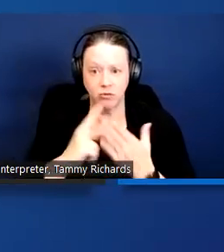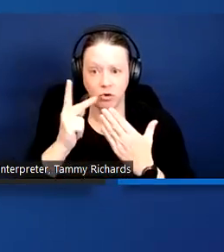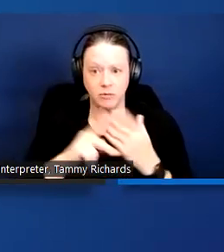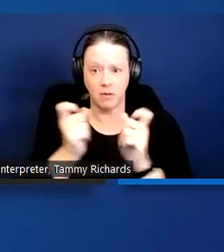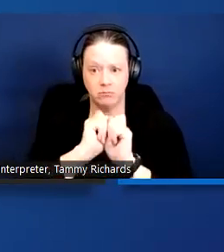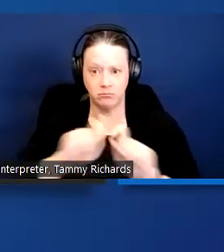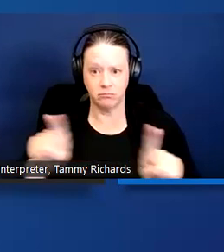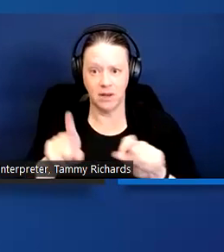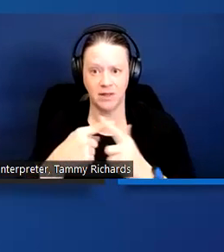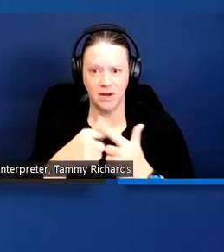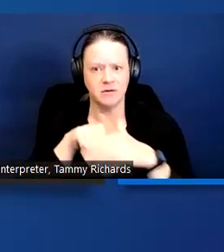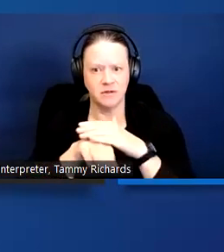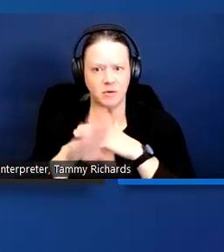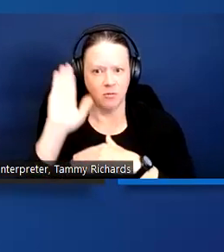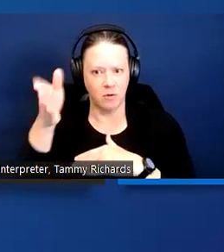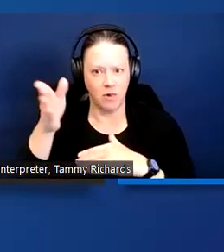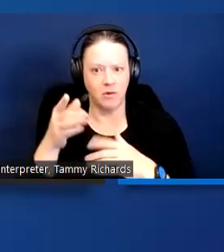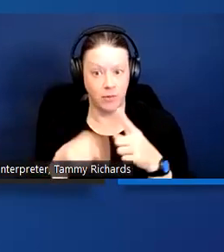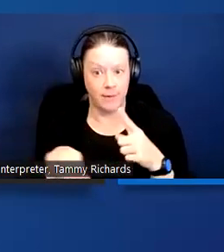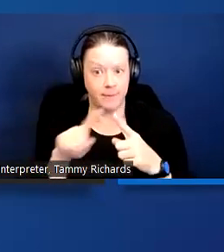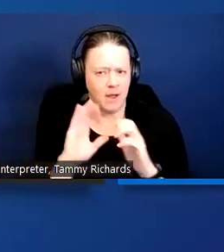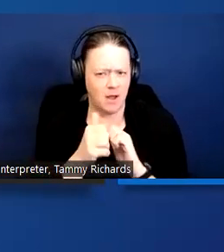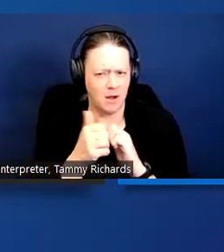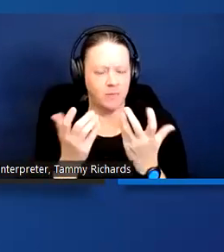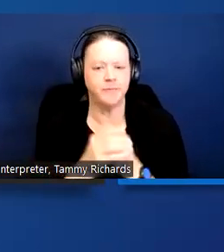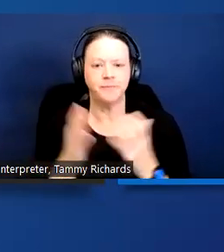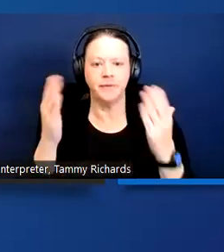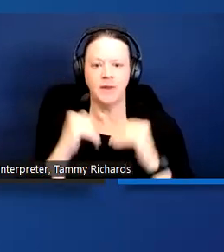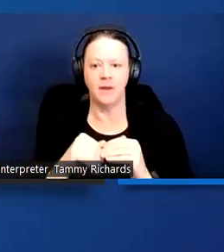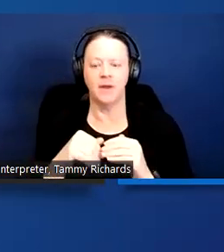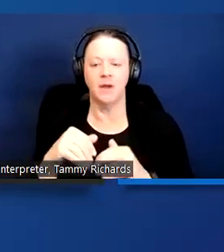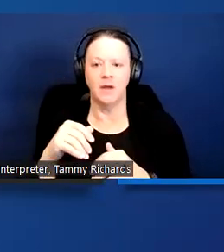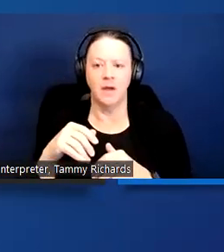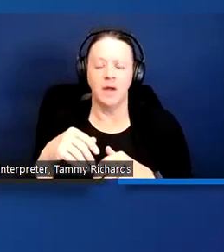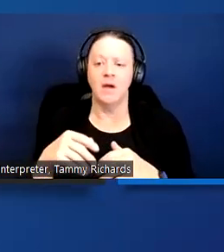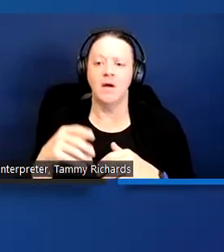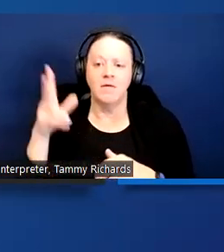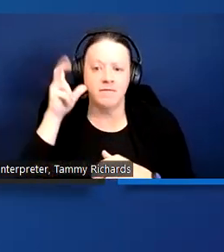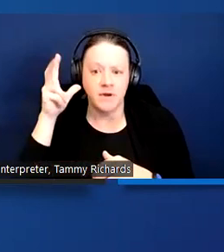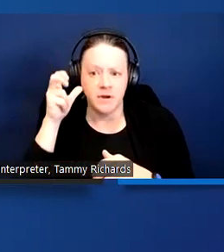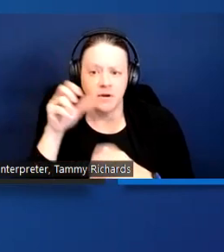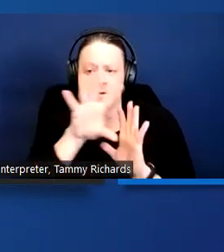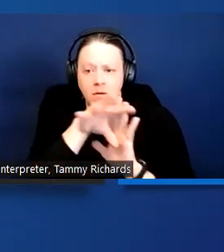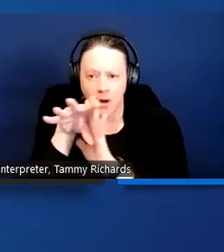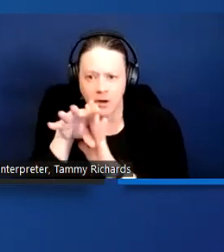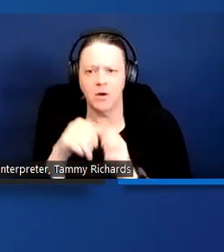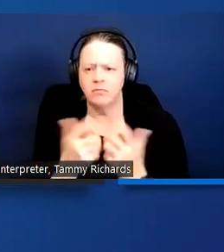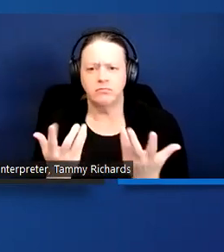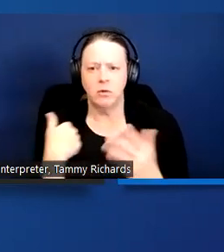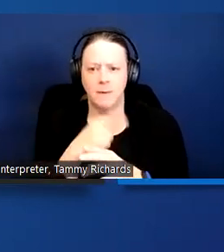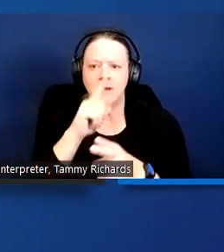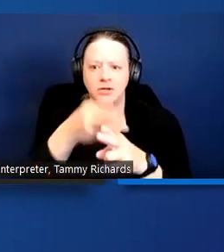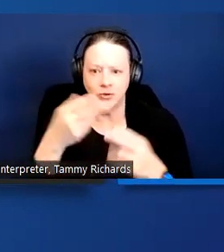that'll be accessible as well. And then video and audio. As we mentioned today, or as we started with